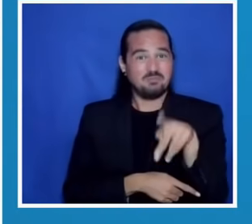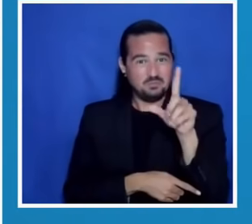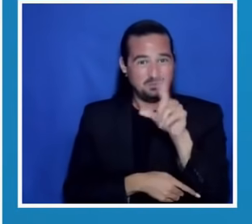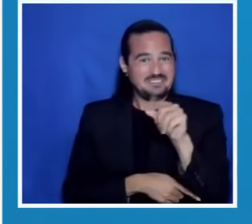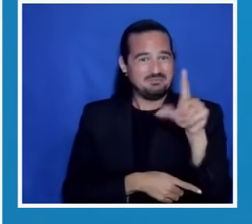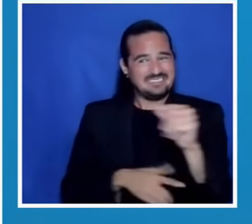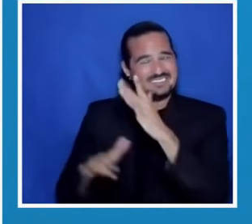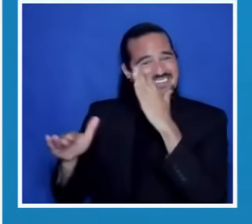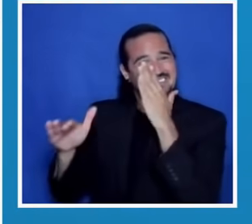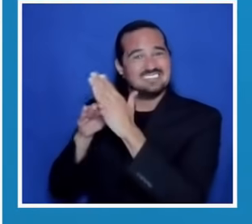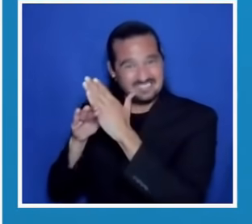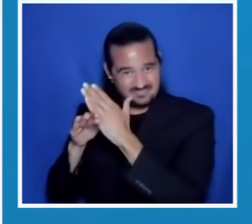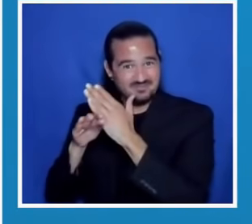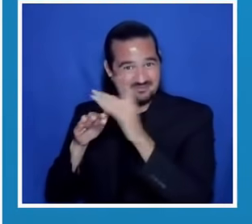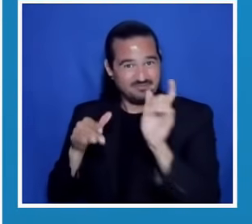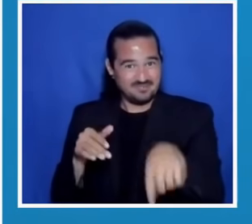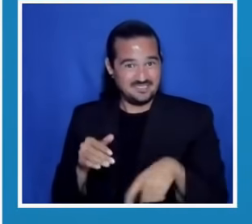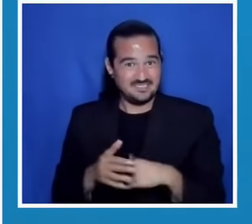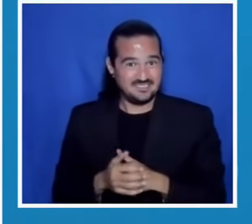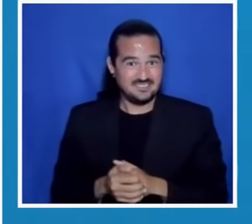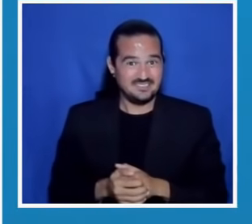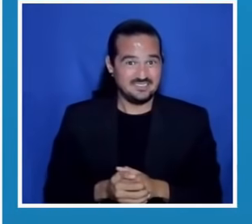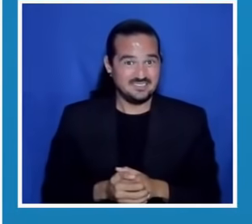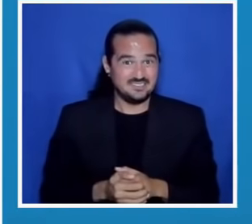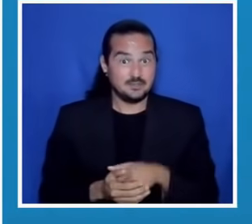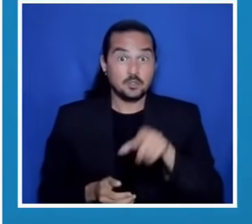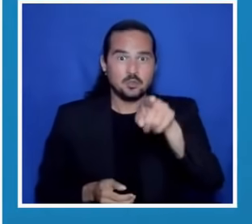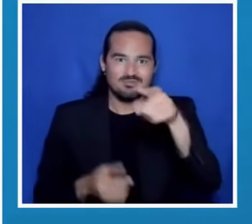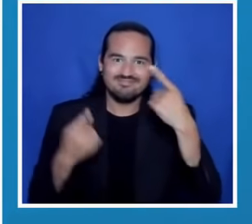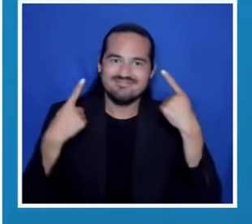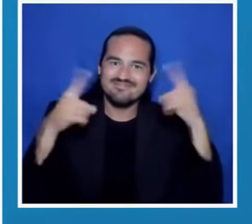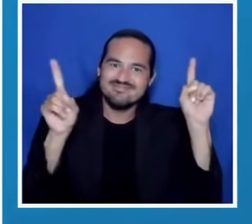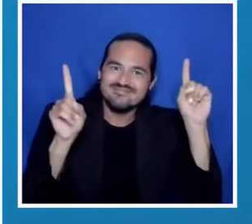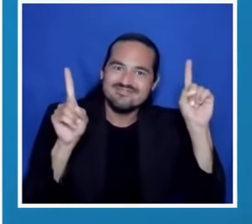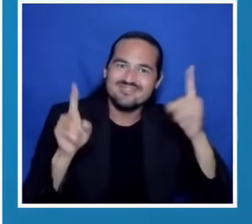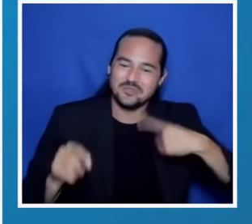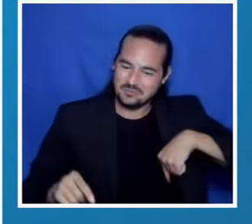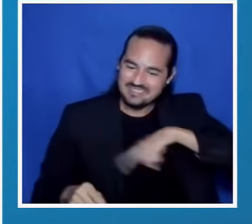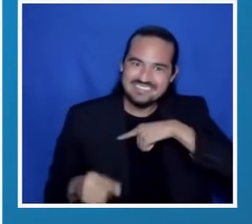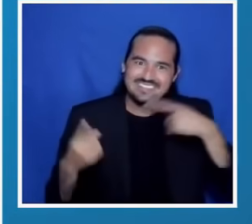And you did, we did, and I got proof coming here in a moment.